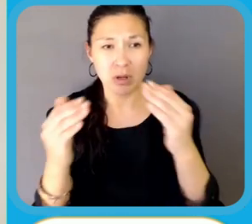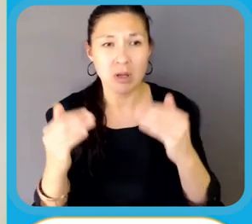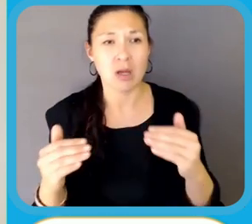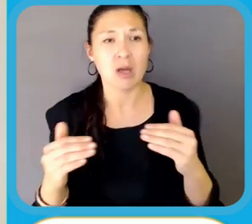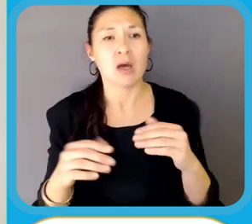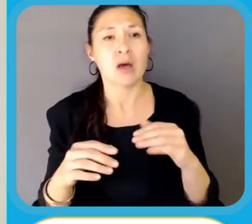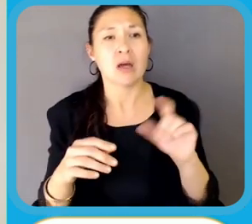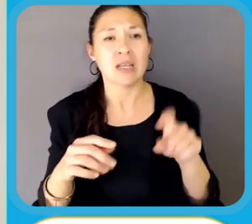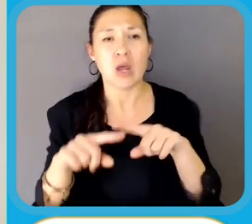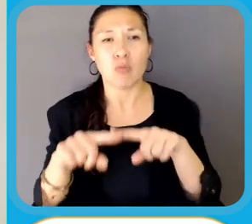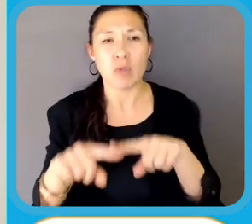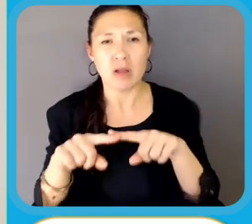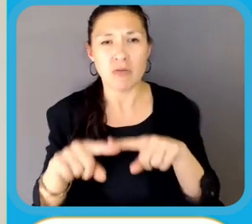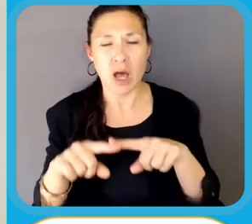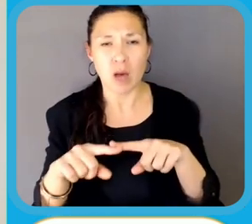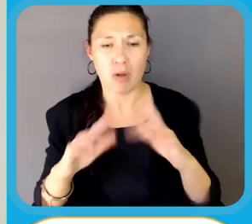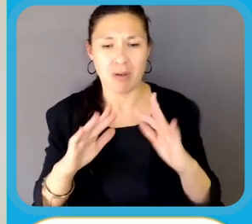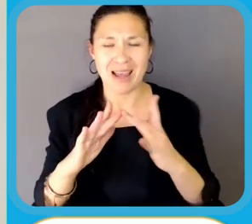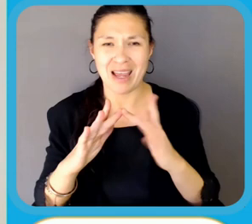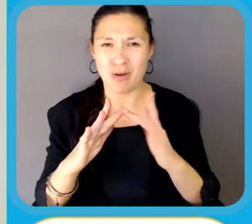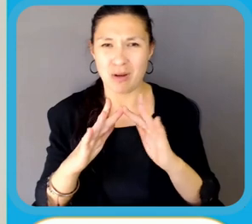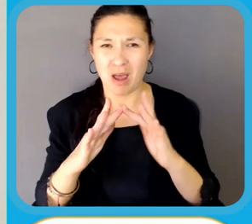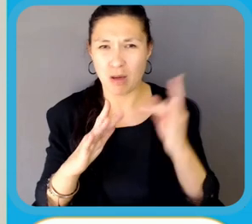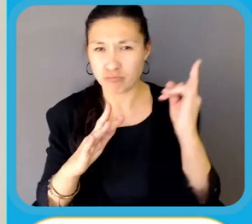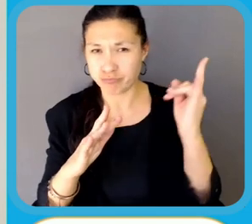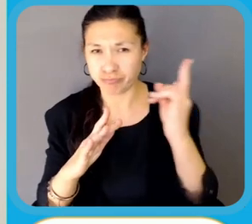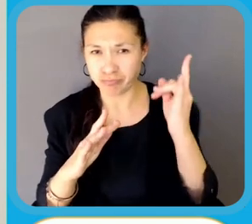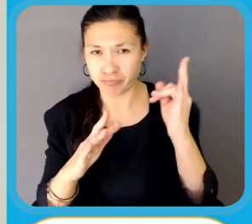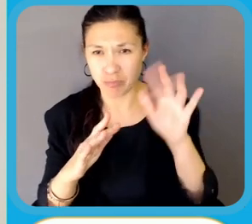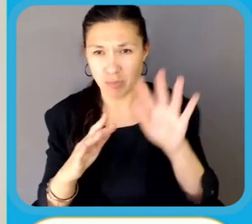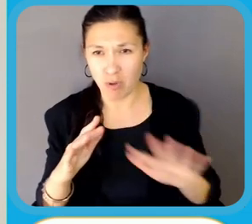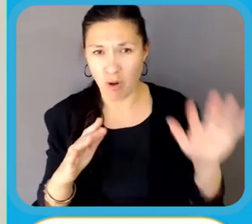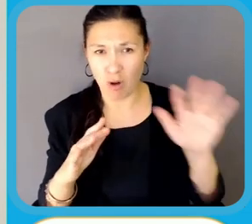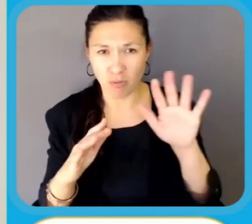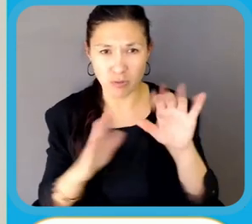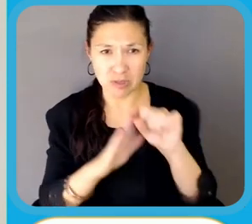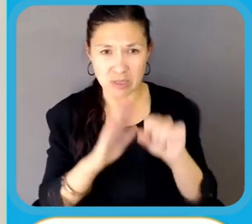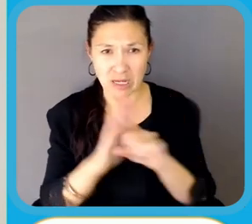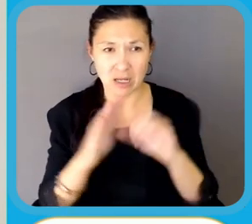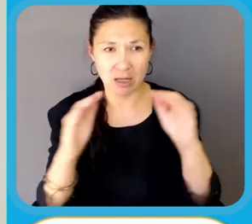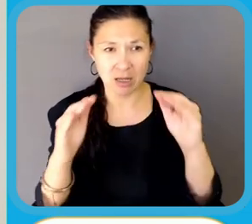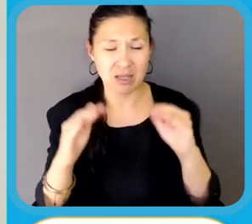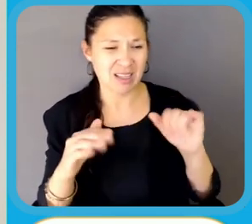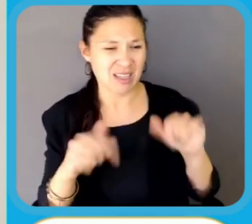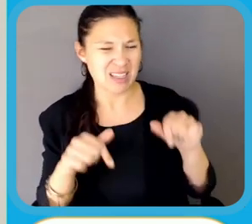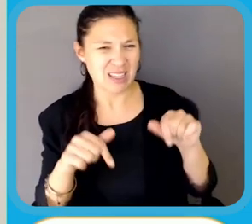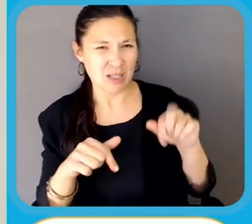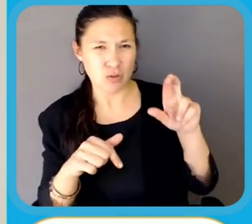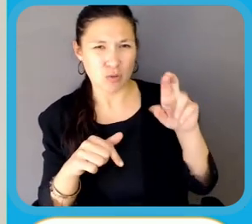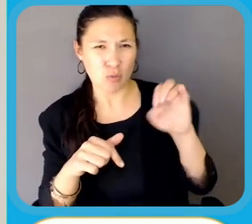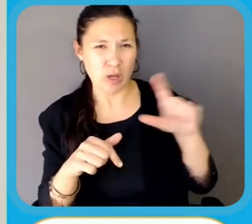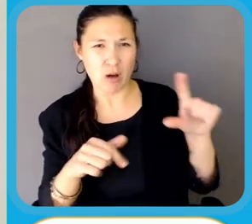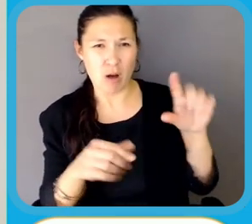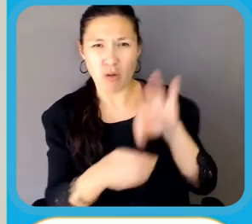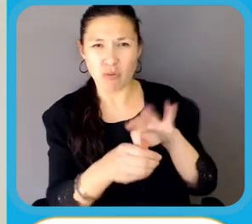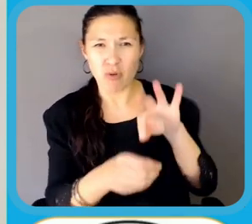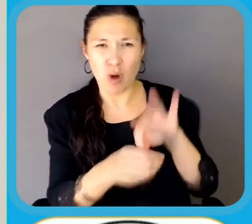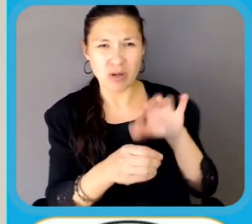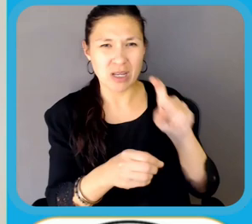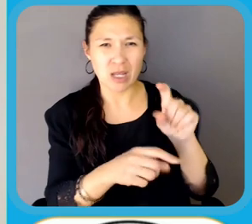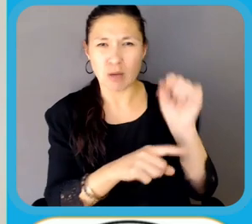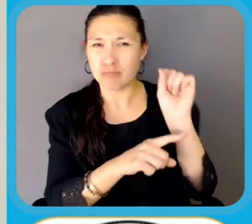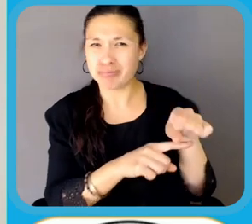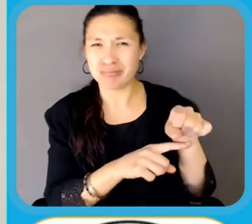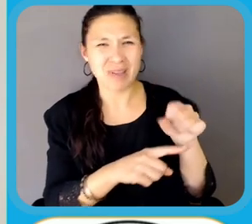corner of our state. It means defeating a recall based on lies and dog whistles.